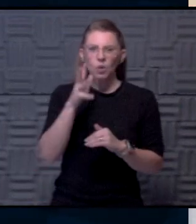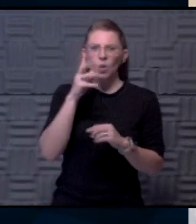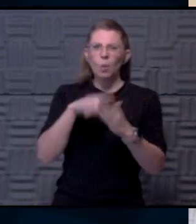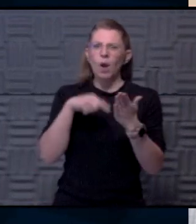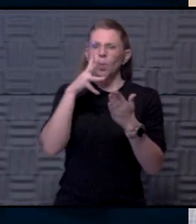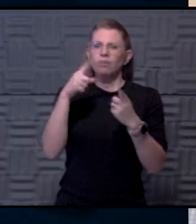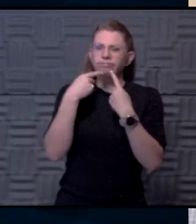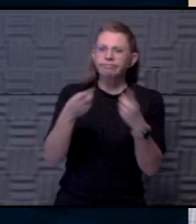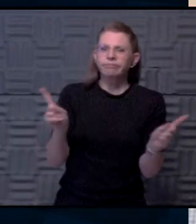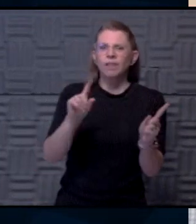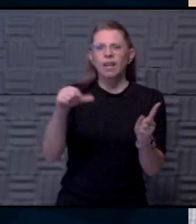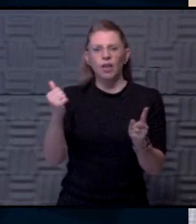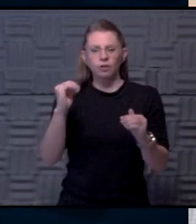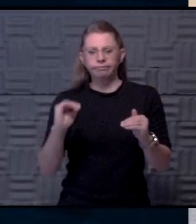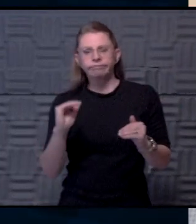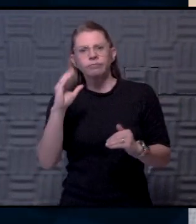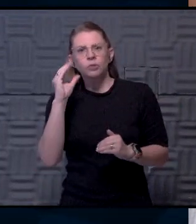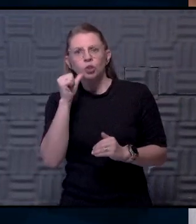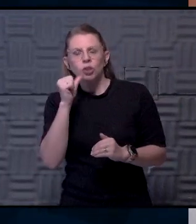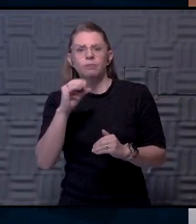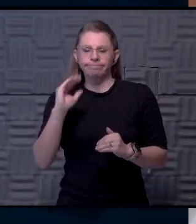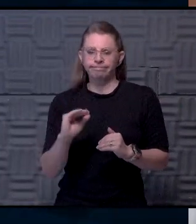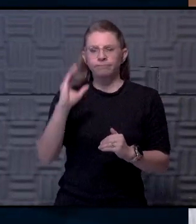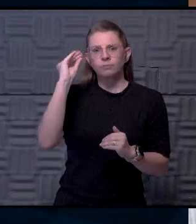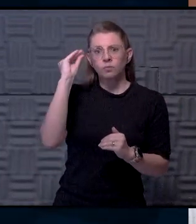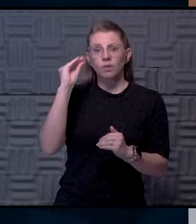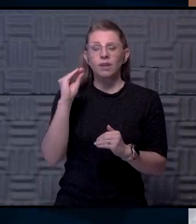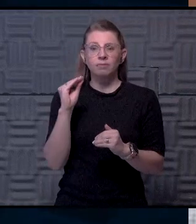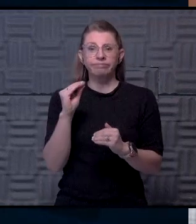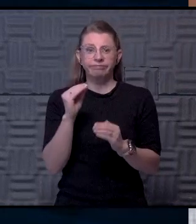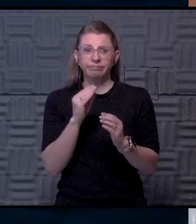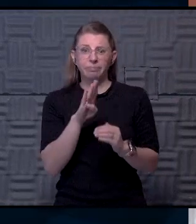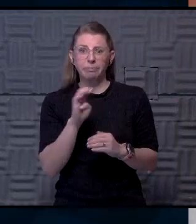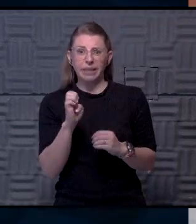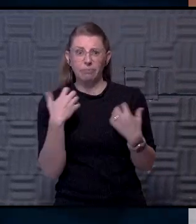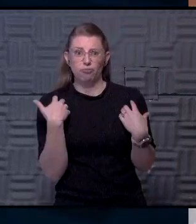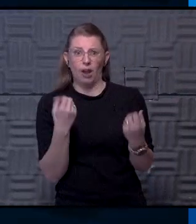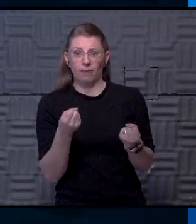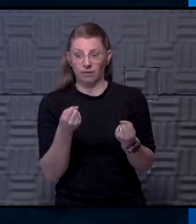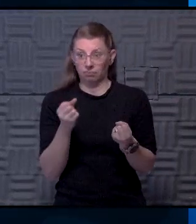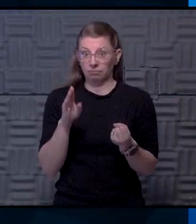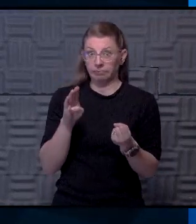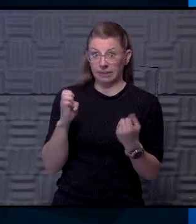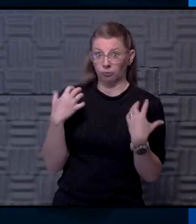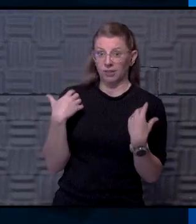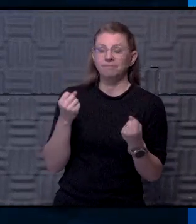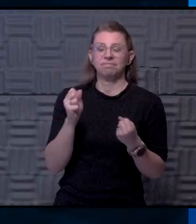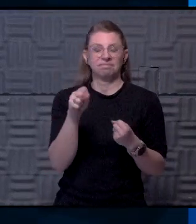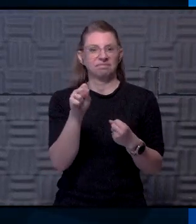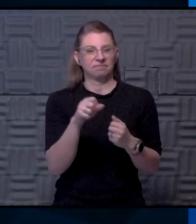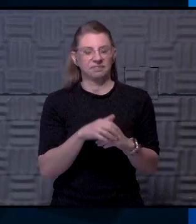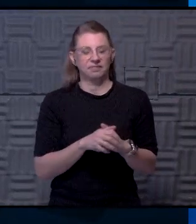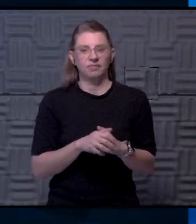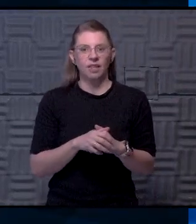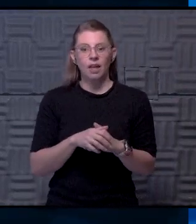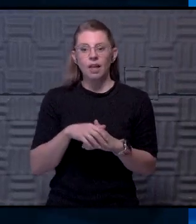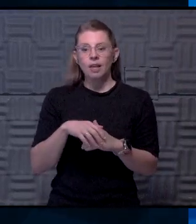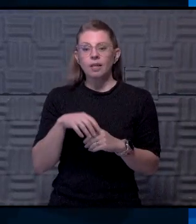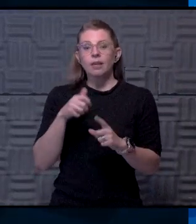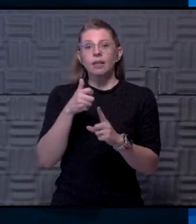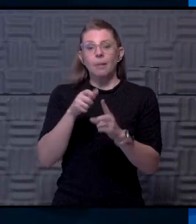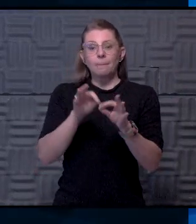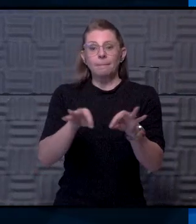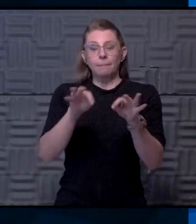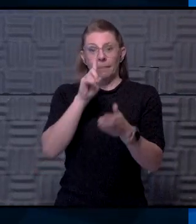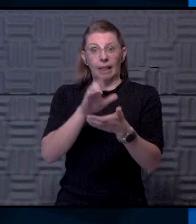boy or a little girl? Be brave. Be brave. Yeah. Langstons believe proton therapy